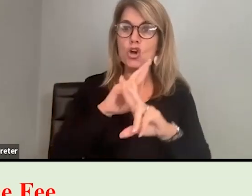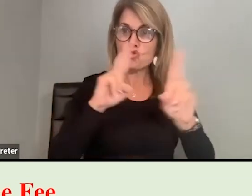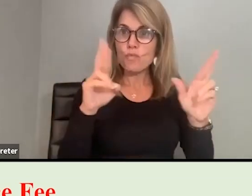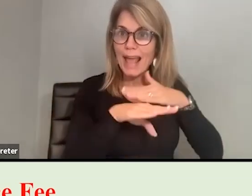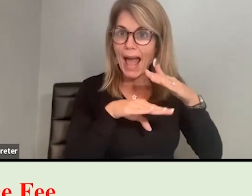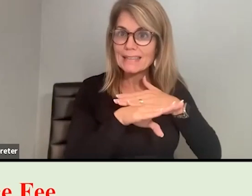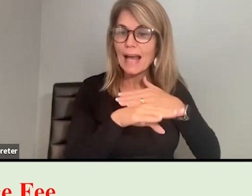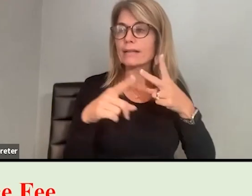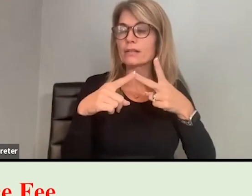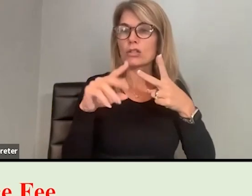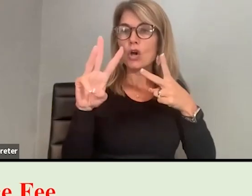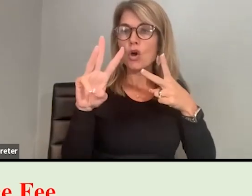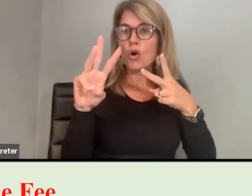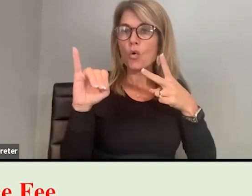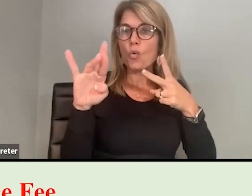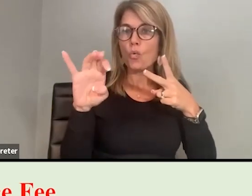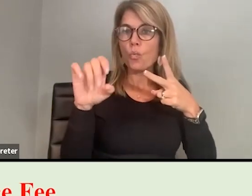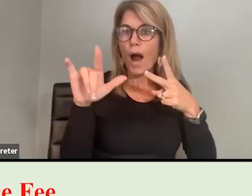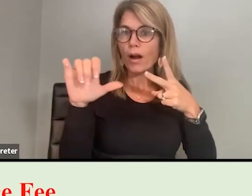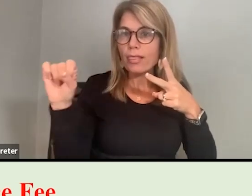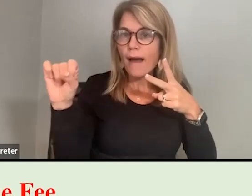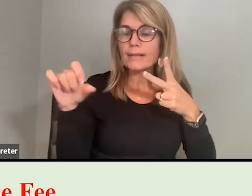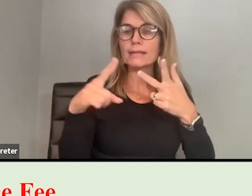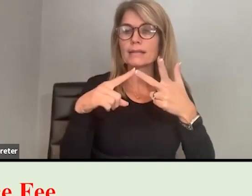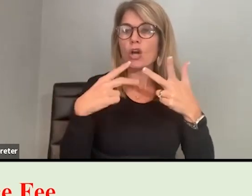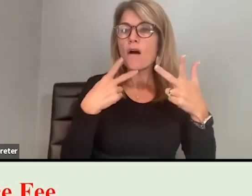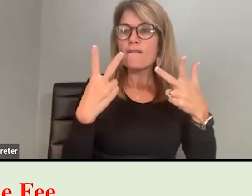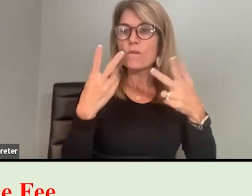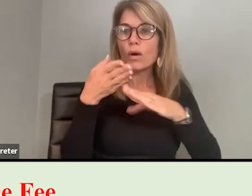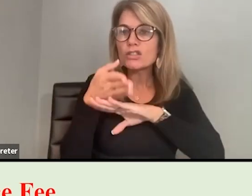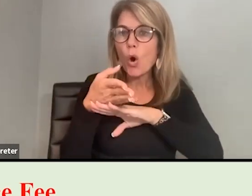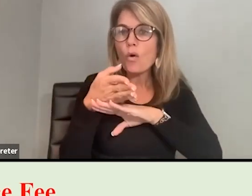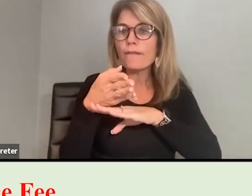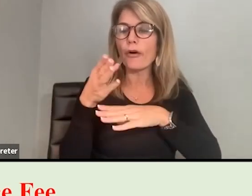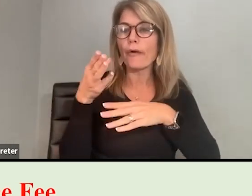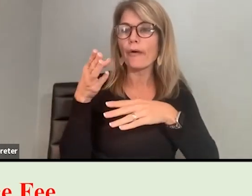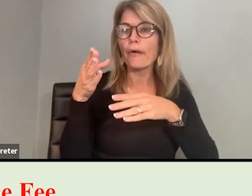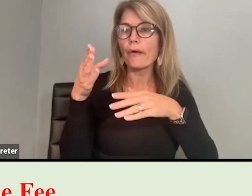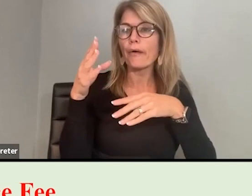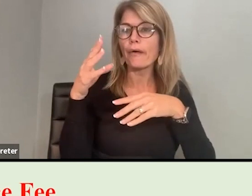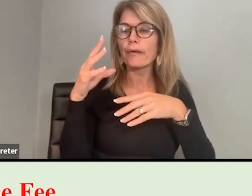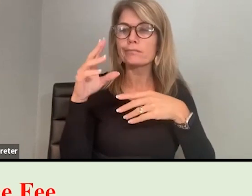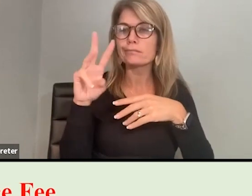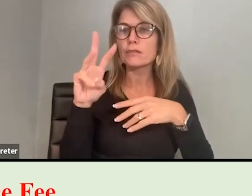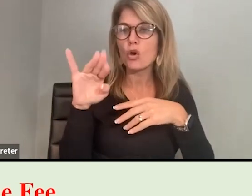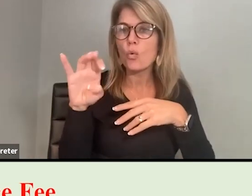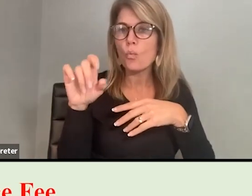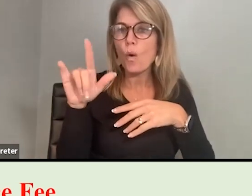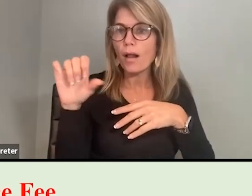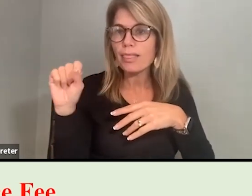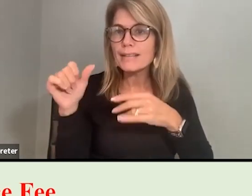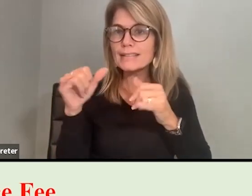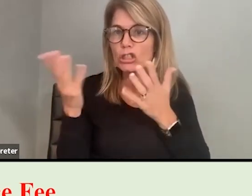wireless landlines, even looking the voice over internet protocol services. Because what you're doing then is creating